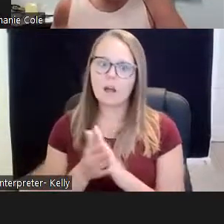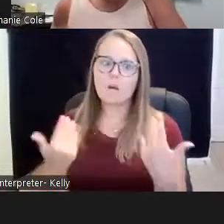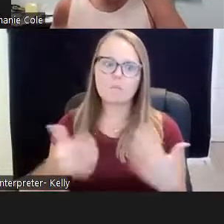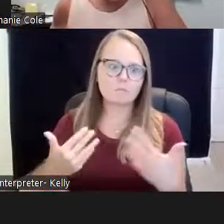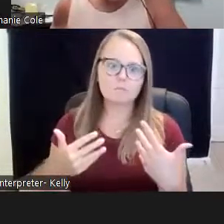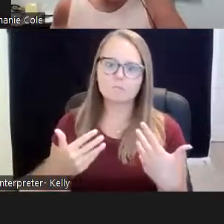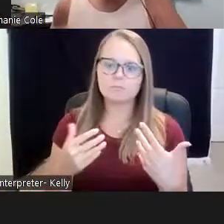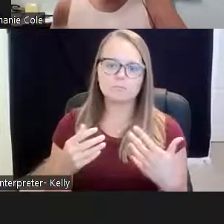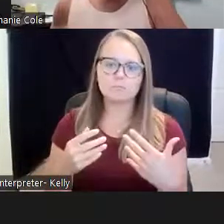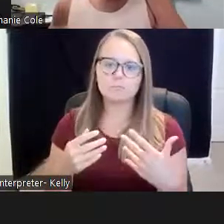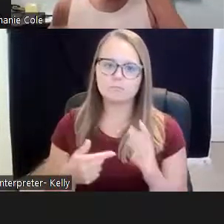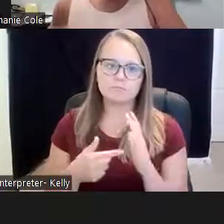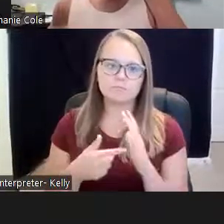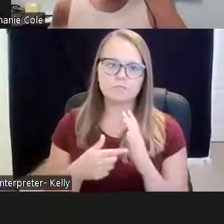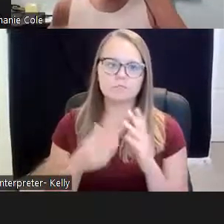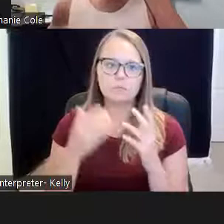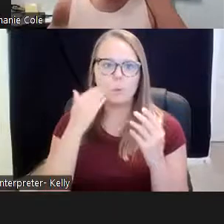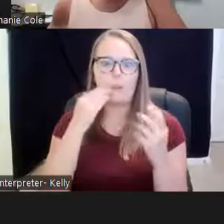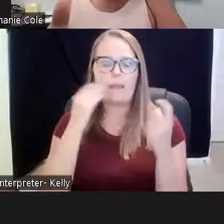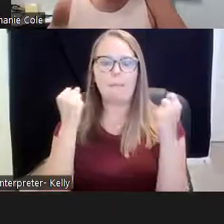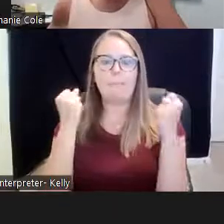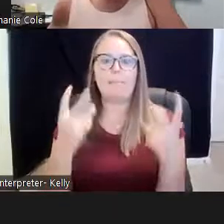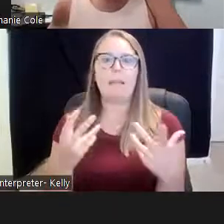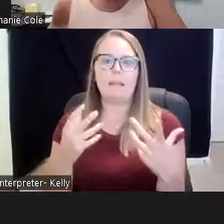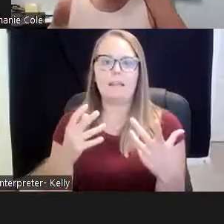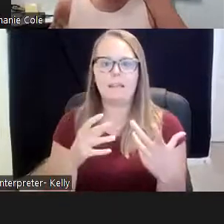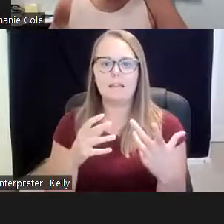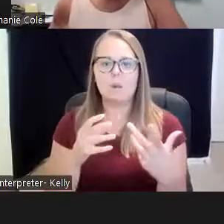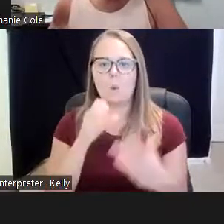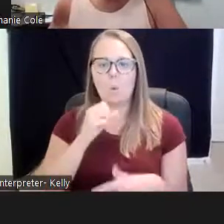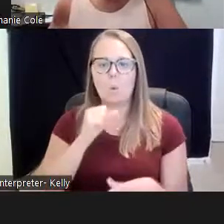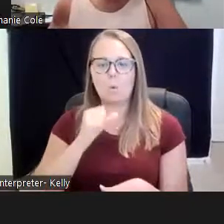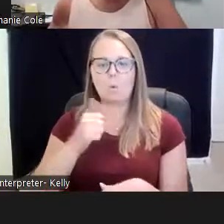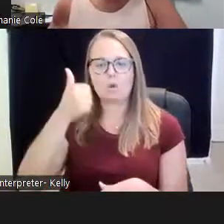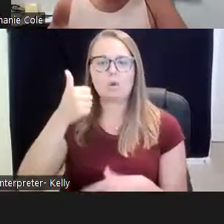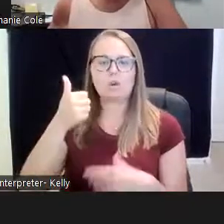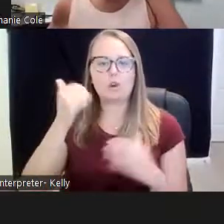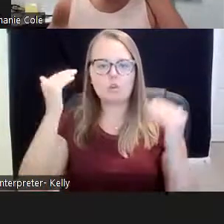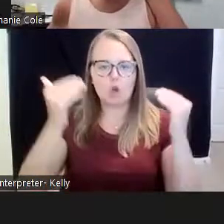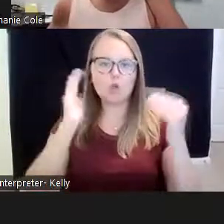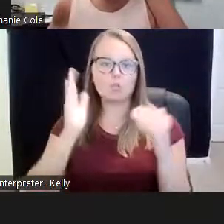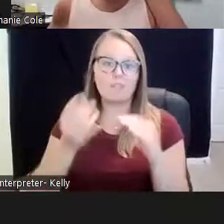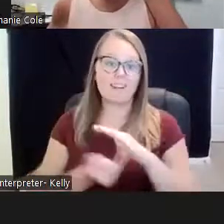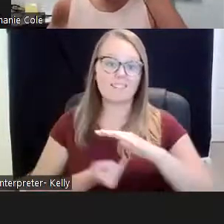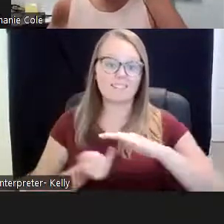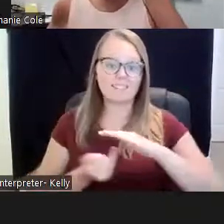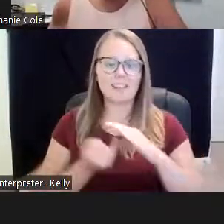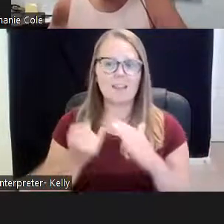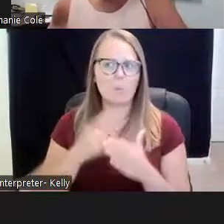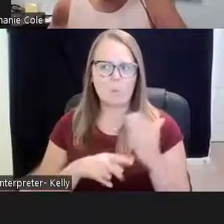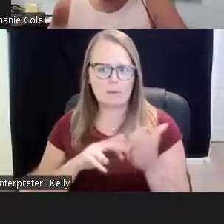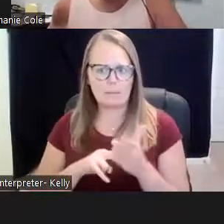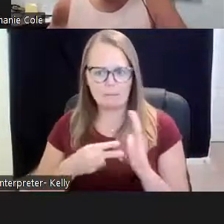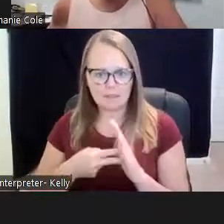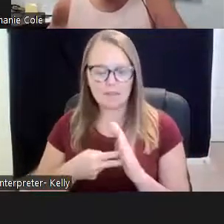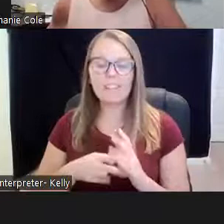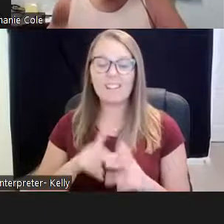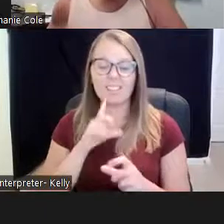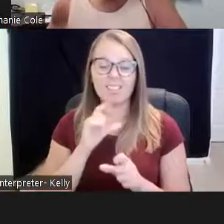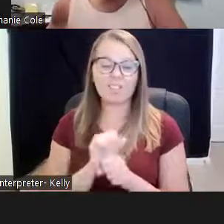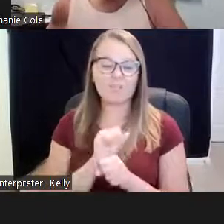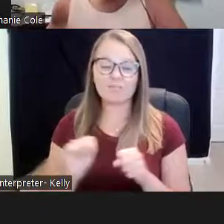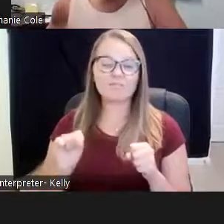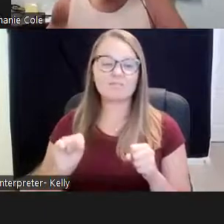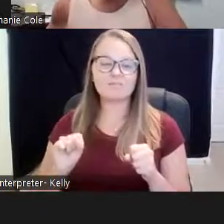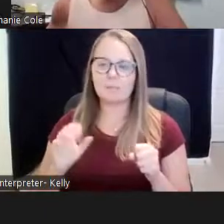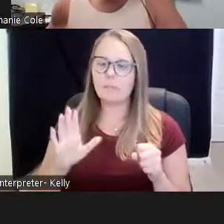knowing so many older adults would be socially isolated and exactly what that would mean to them. And literally,